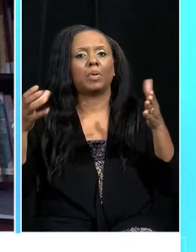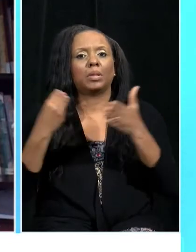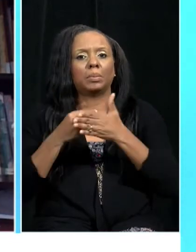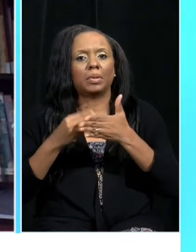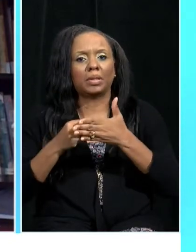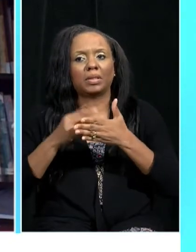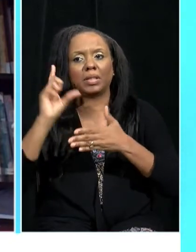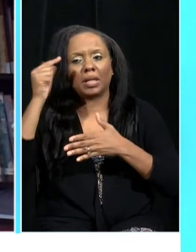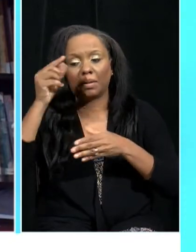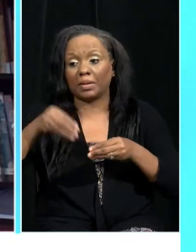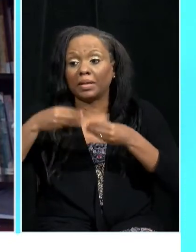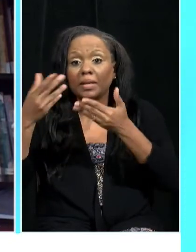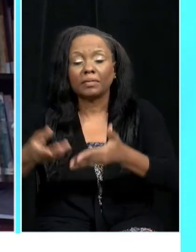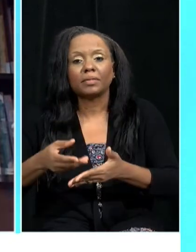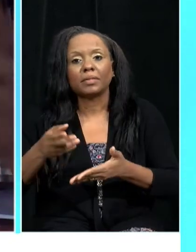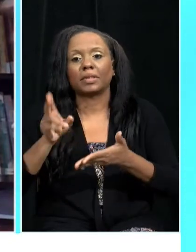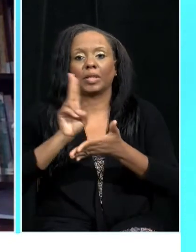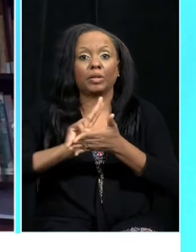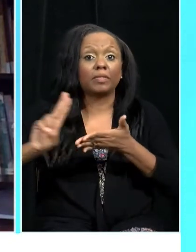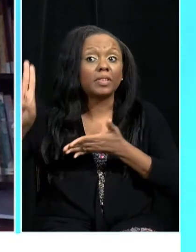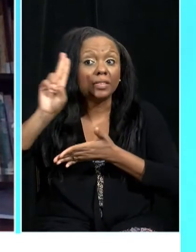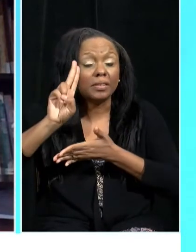to UWI,